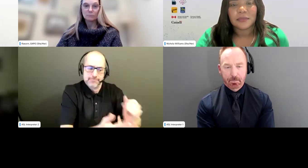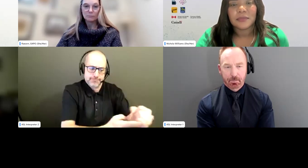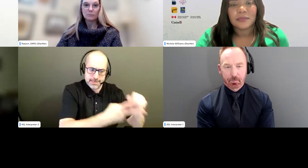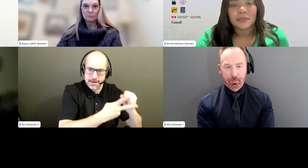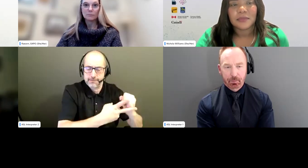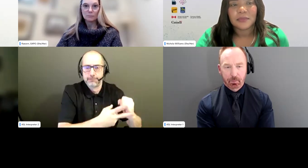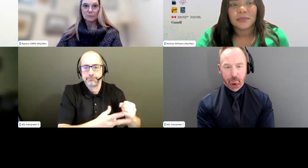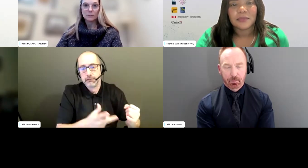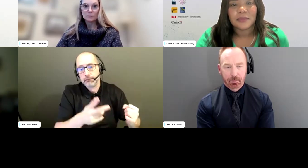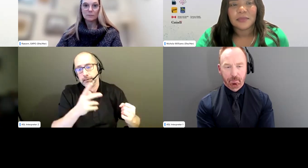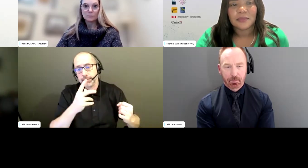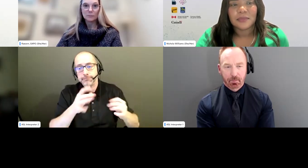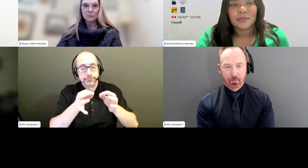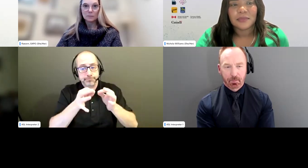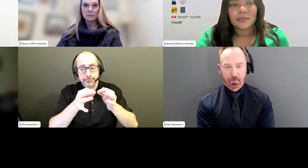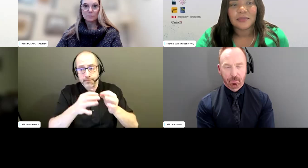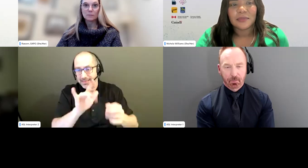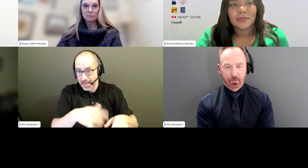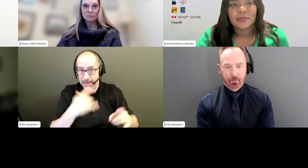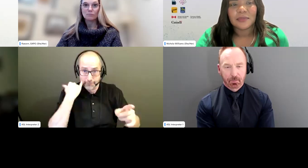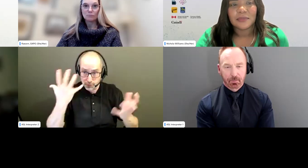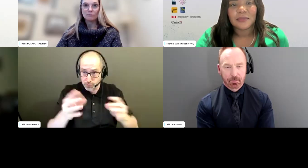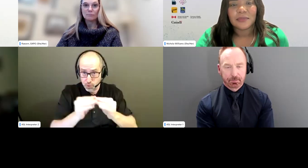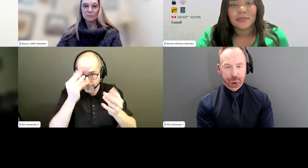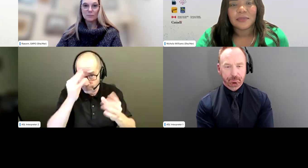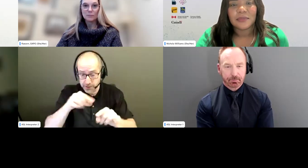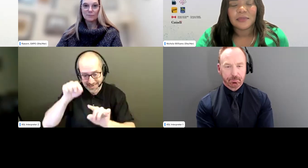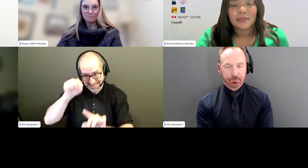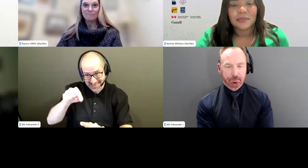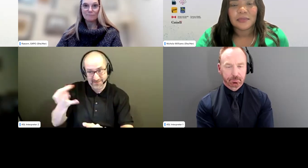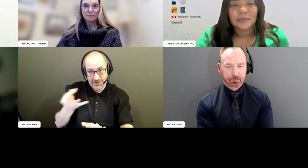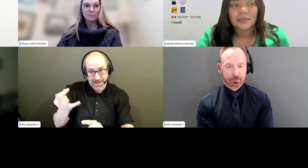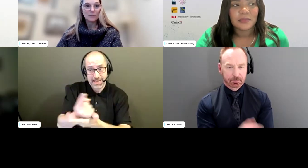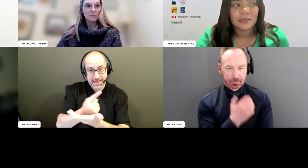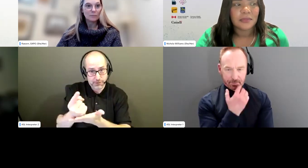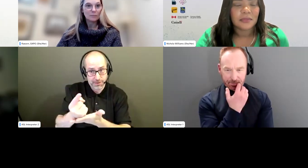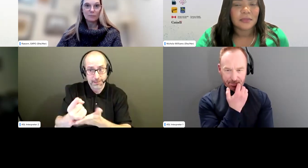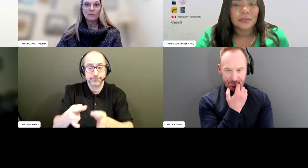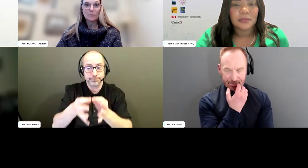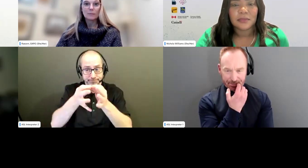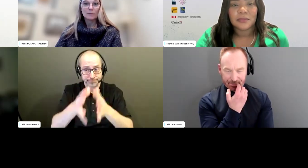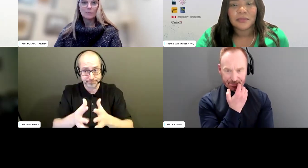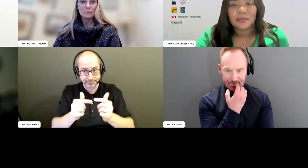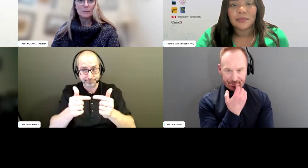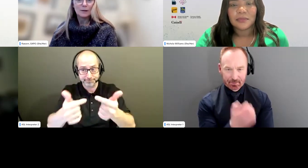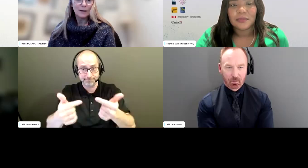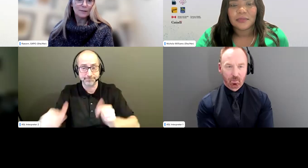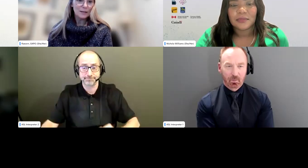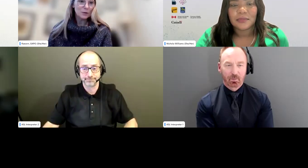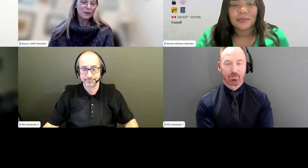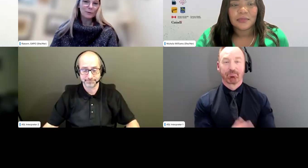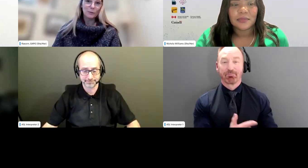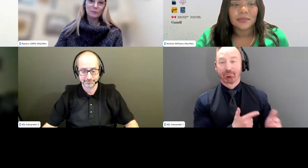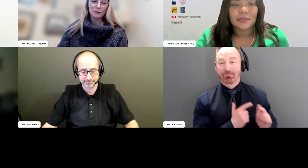hearing about this, this is on Friday of this week. Ryan, I'll let you conclude our call today.